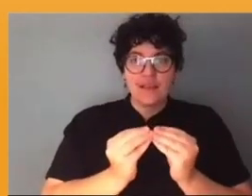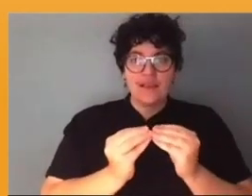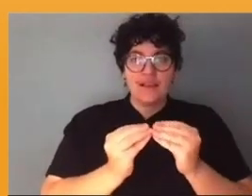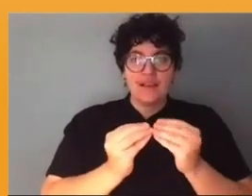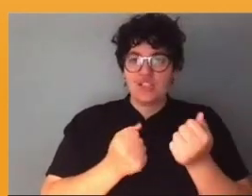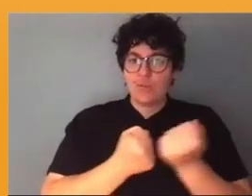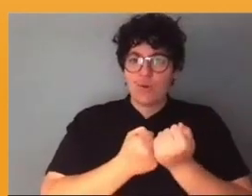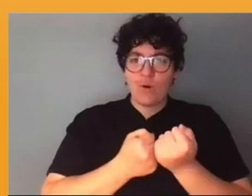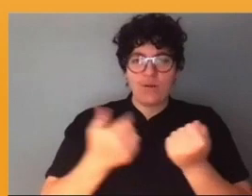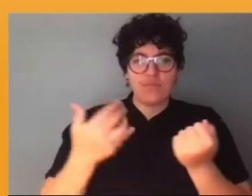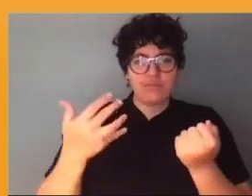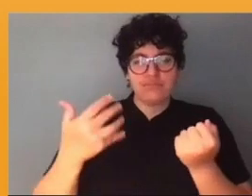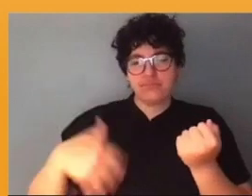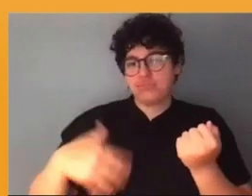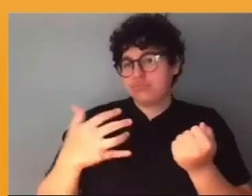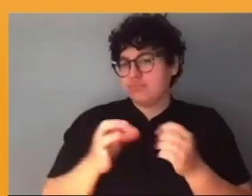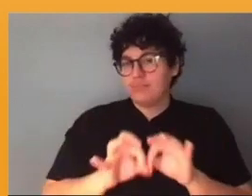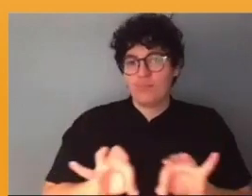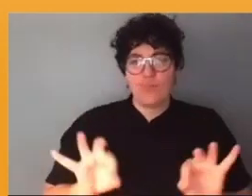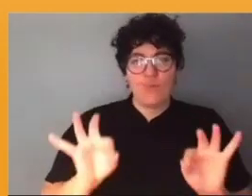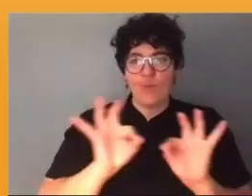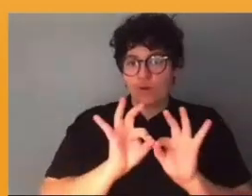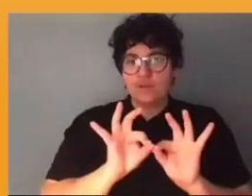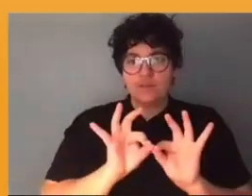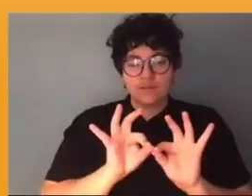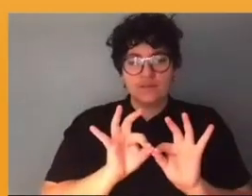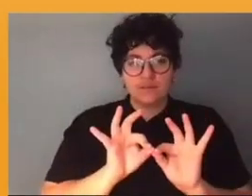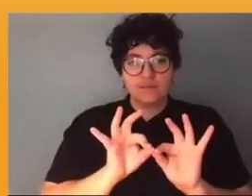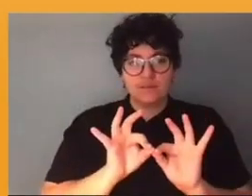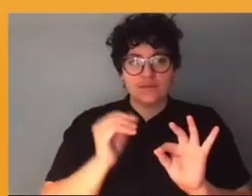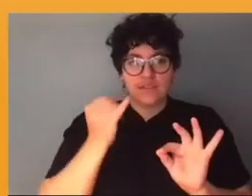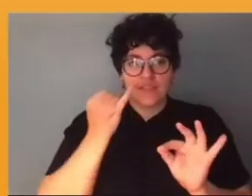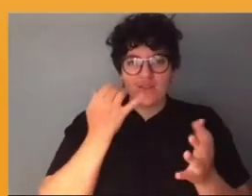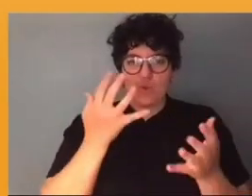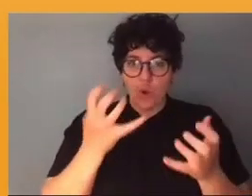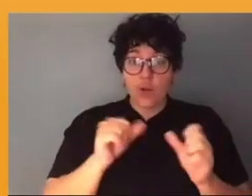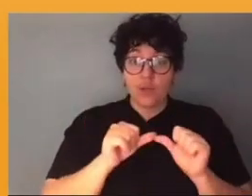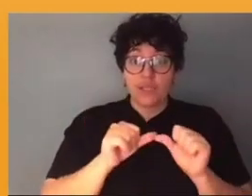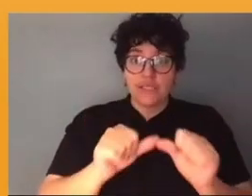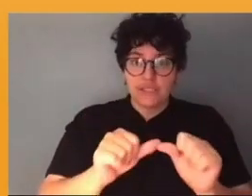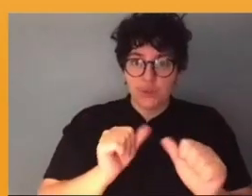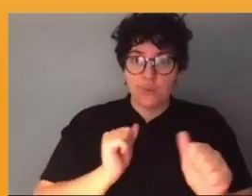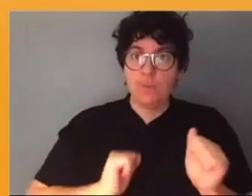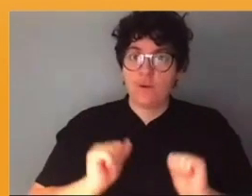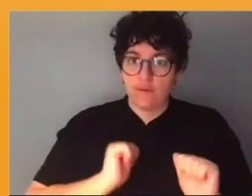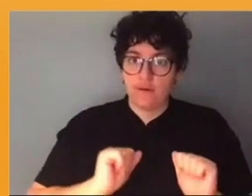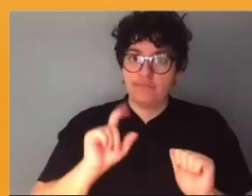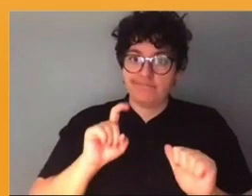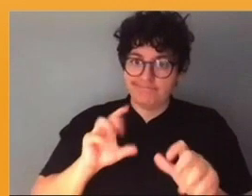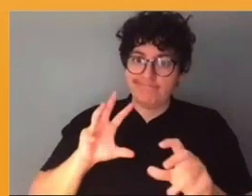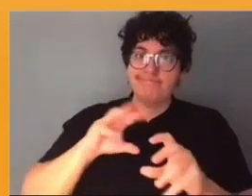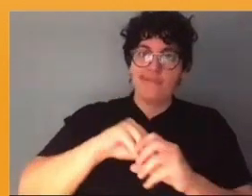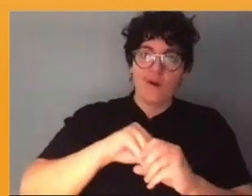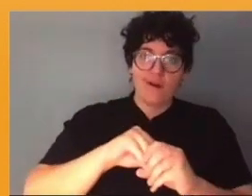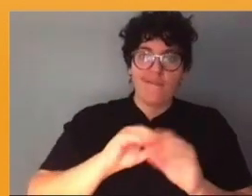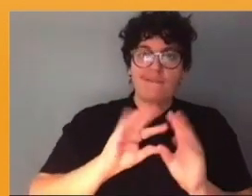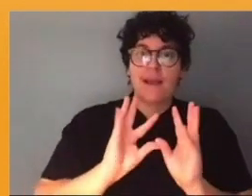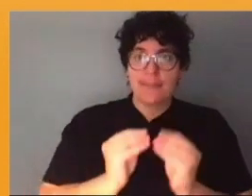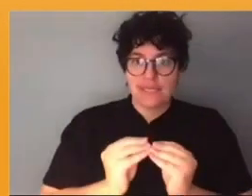very important if you want to keep on performing. Absolutely. And I do think